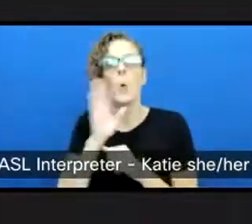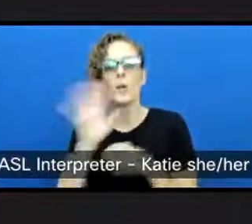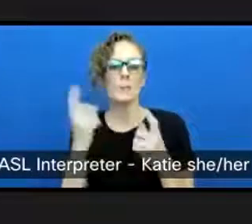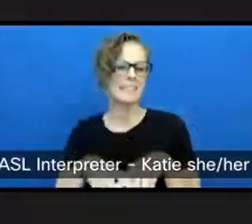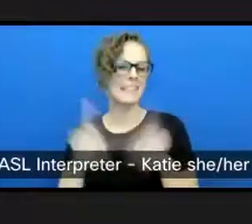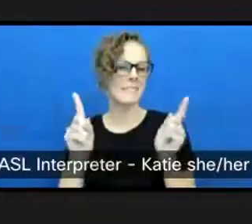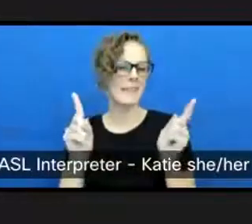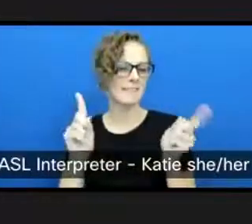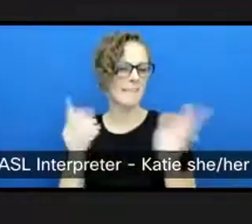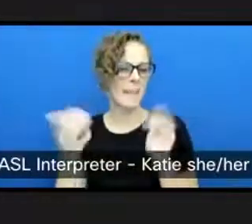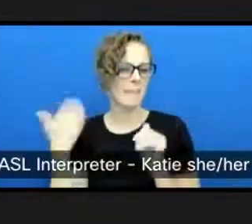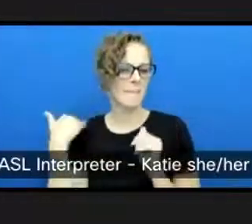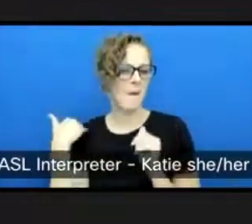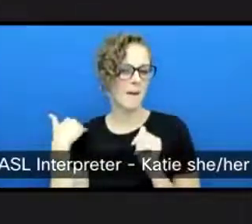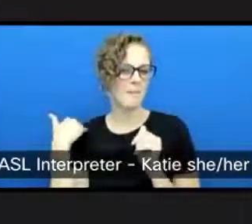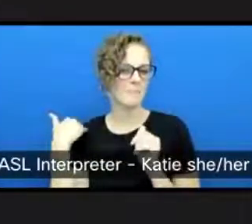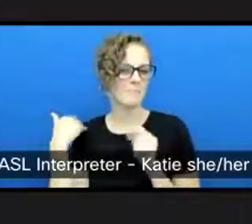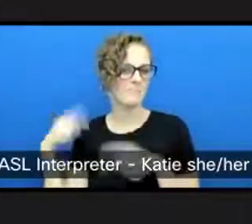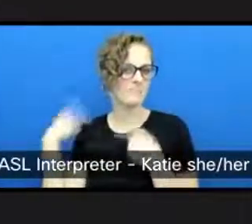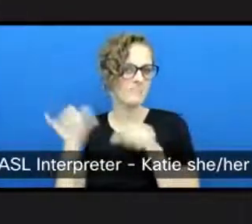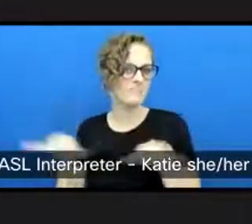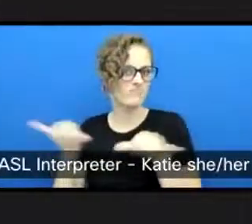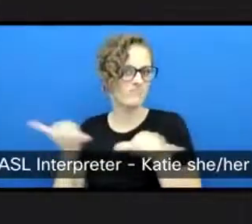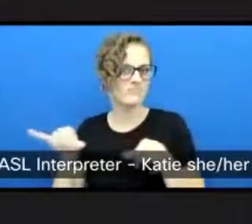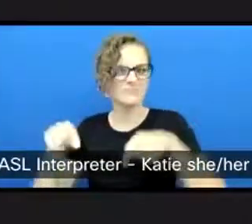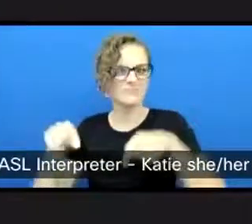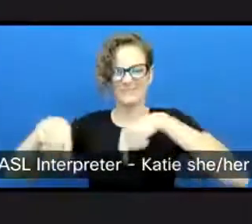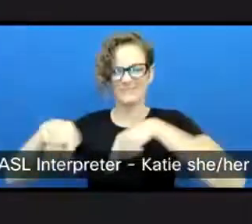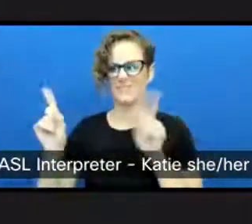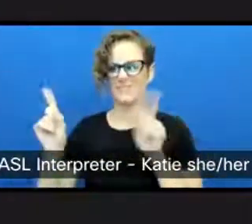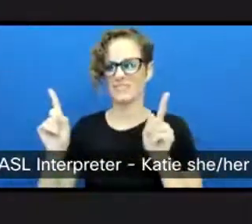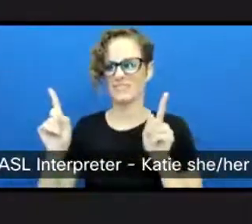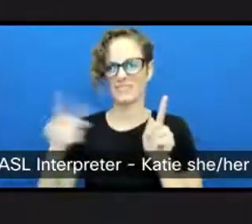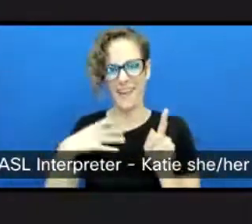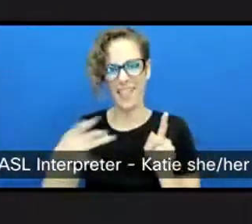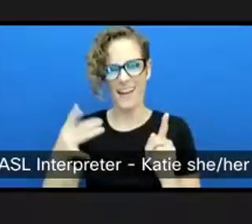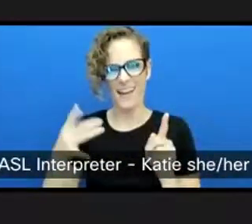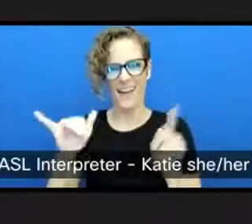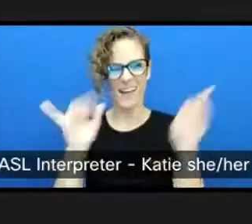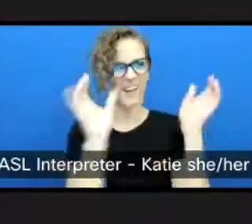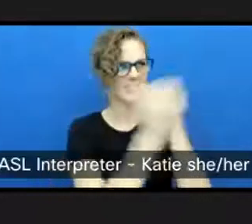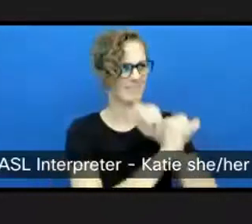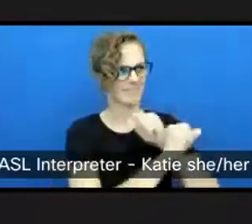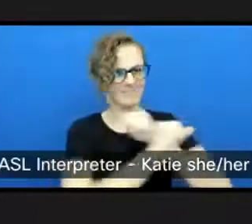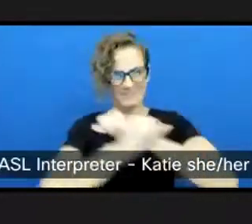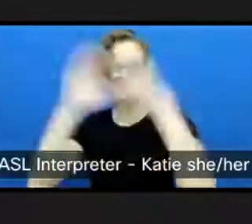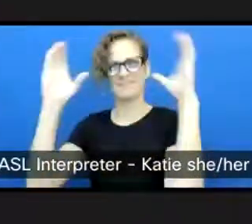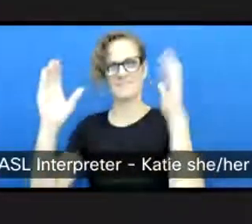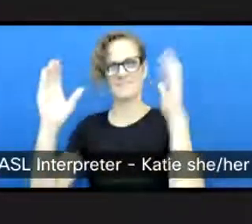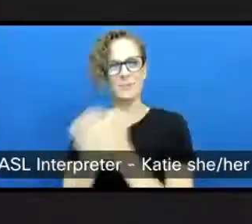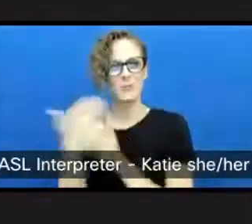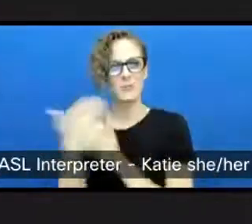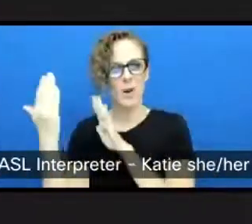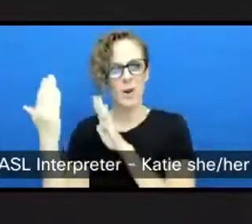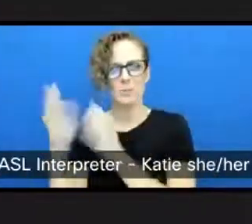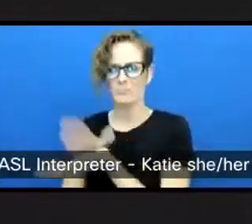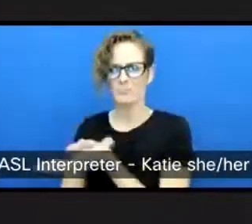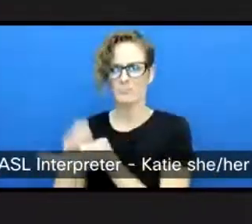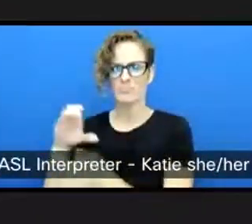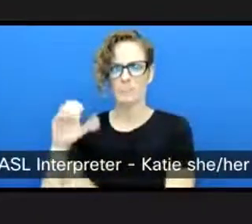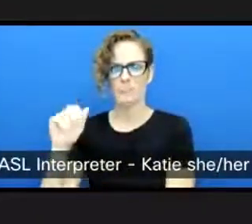do so many different types of things. So that's going to need a much larger space than the big conference rooms at the regional center. And so